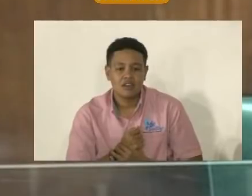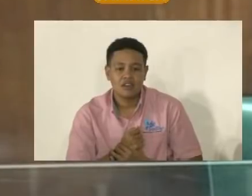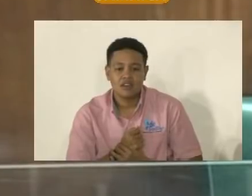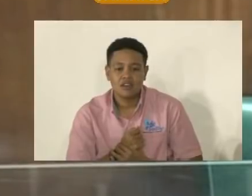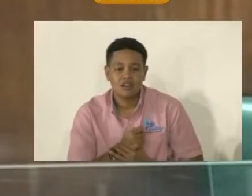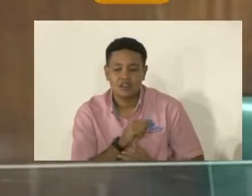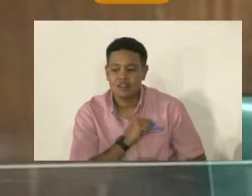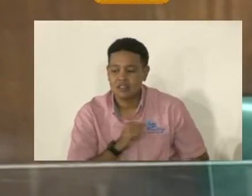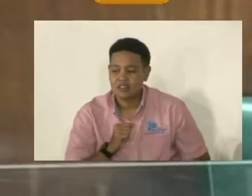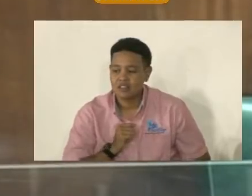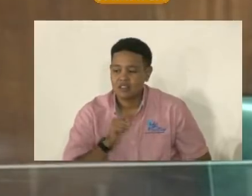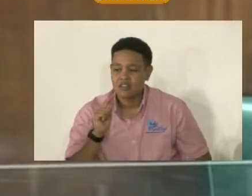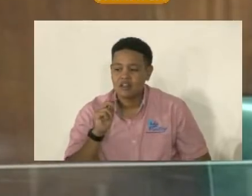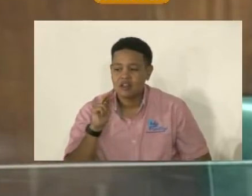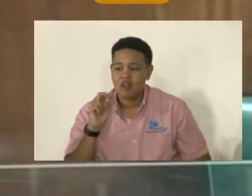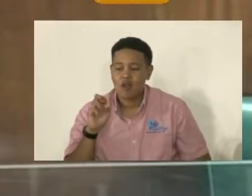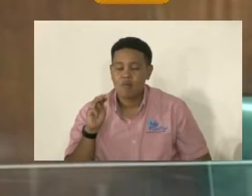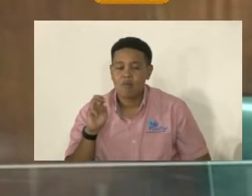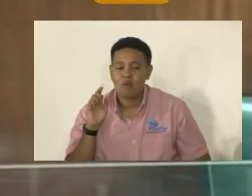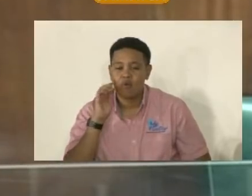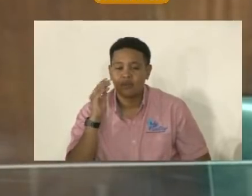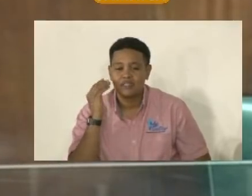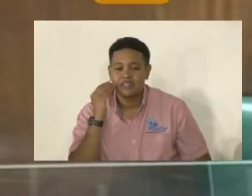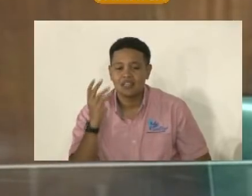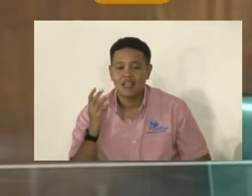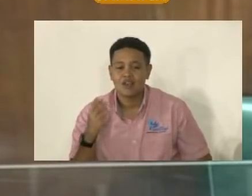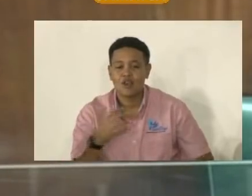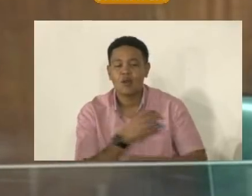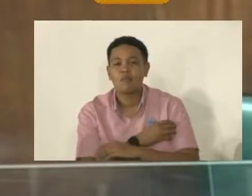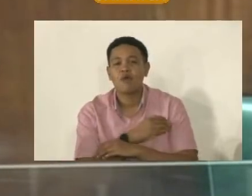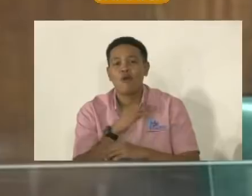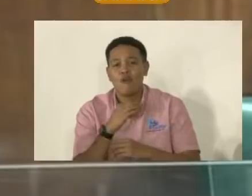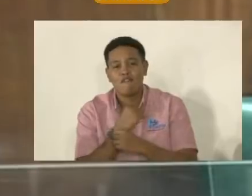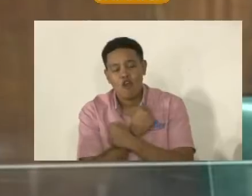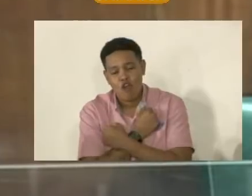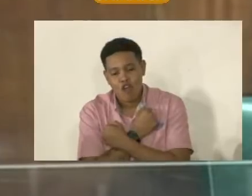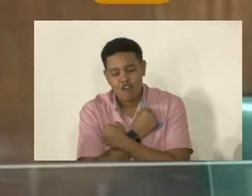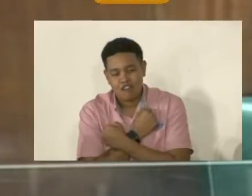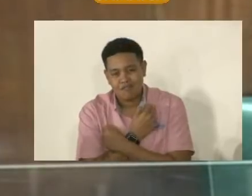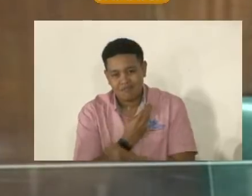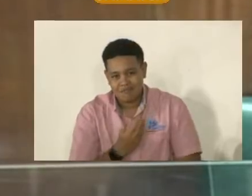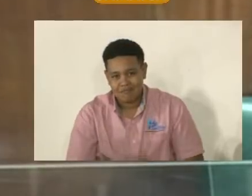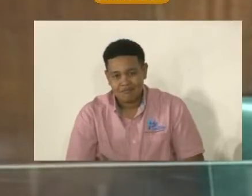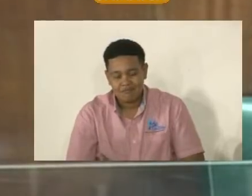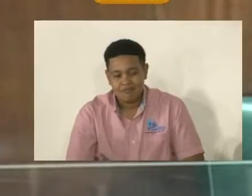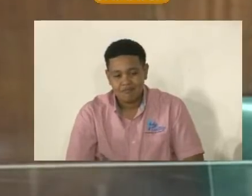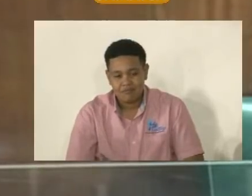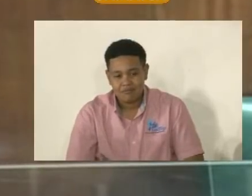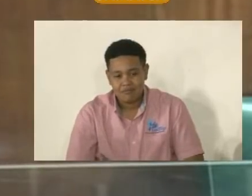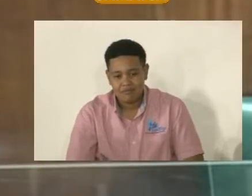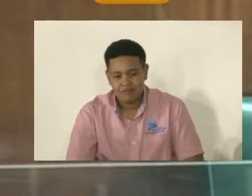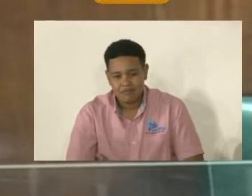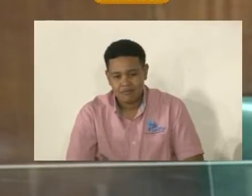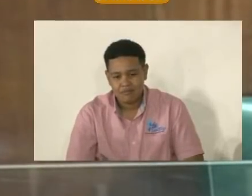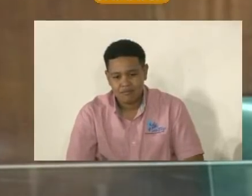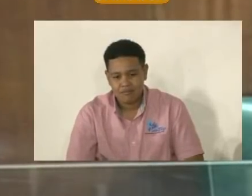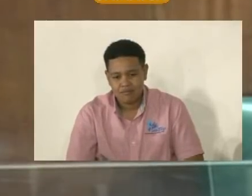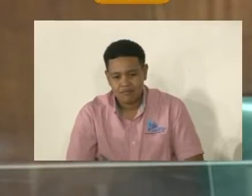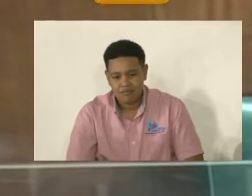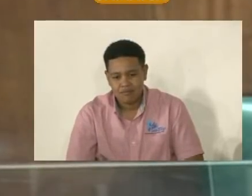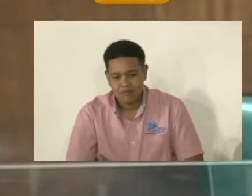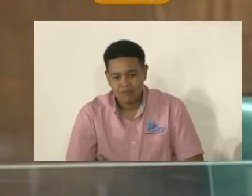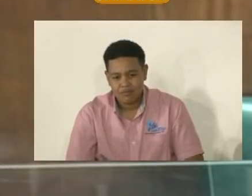Senator Longmore will tell you the power of a hug for comfort. I know that you have